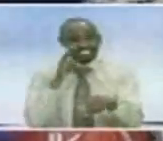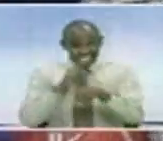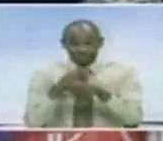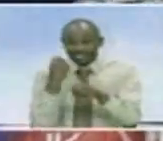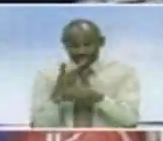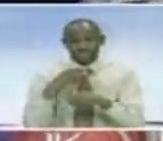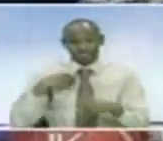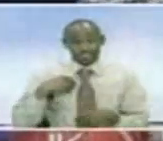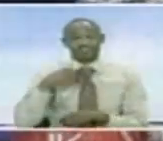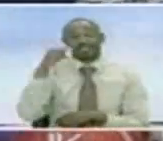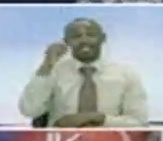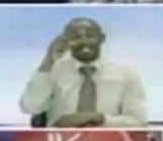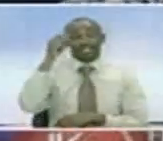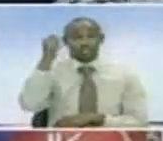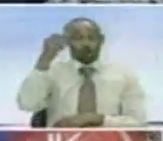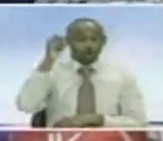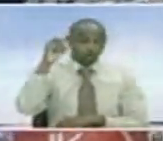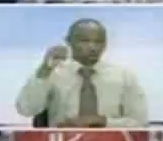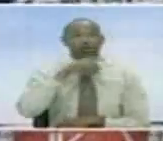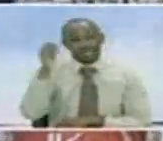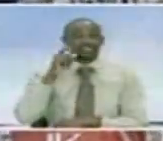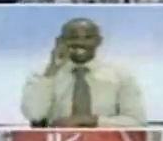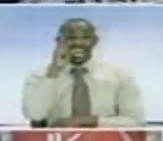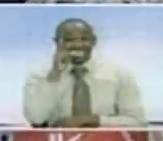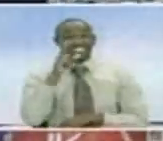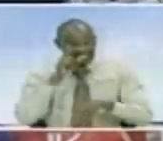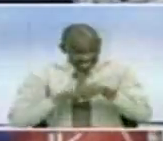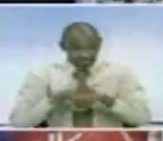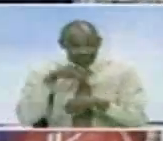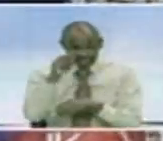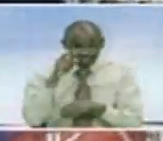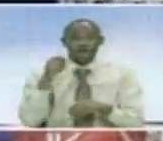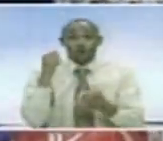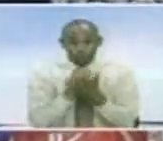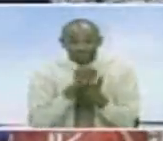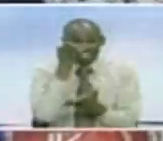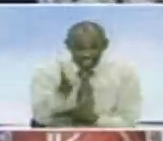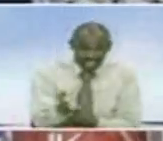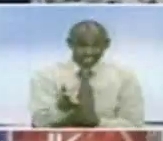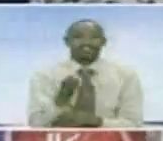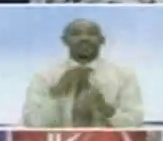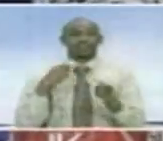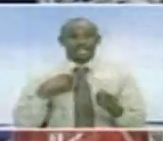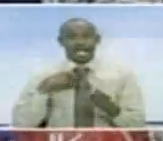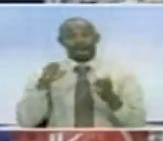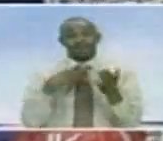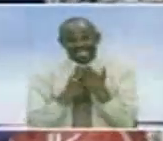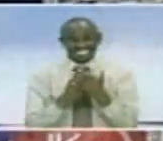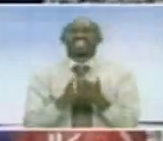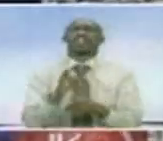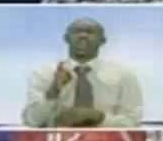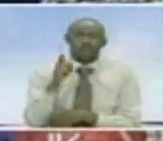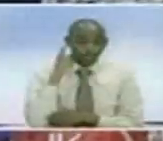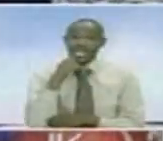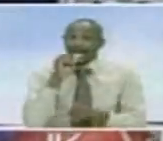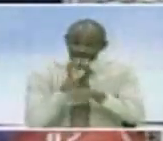that John Githongo fled to London. Okay, let me ask you. But when I was in office and it was revealed, I applied the law. I advised